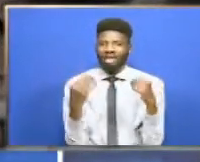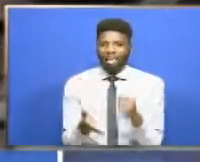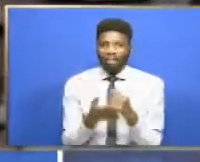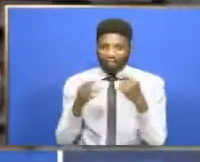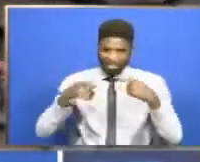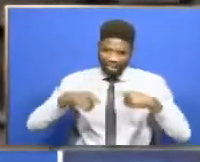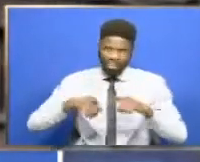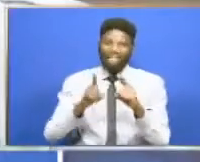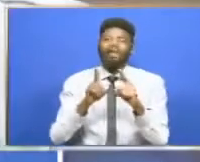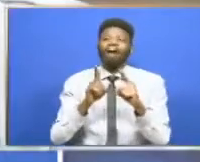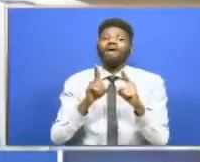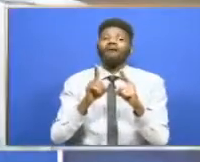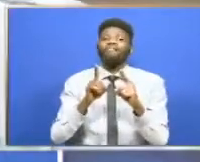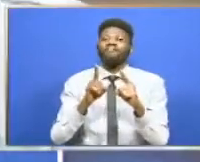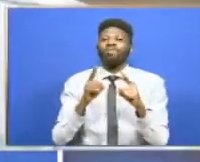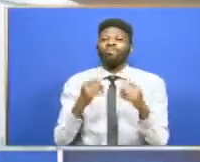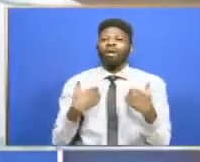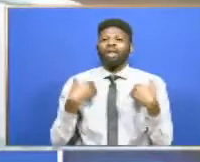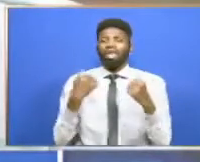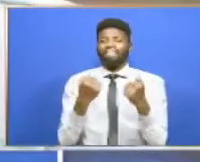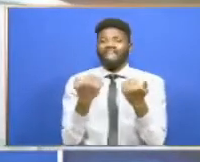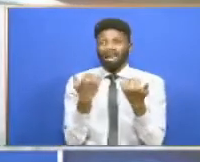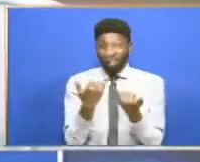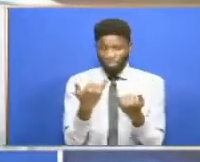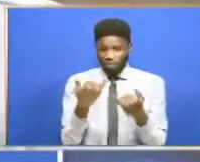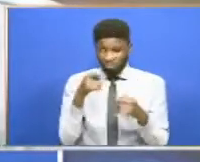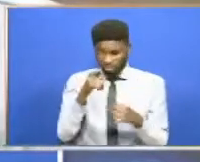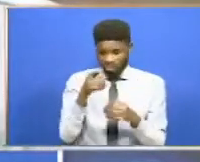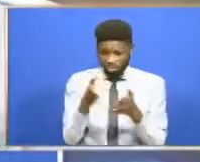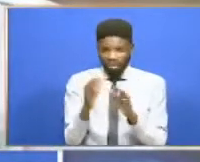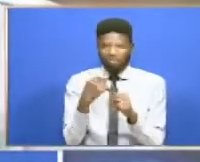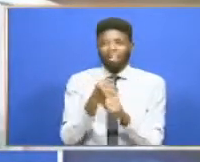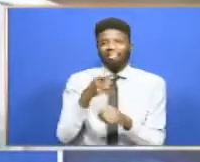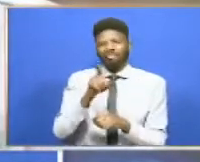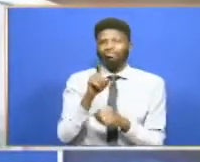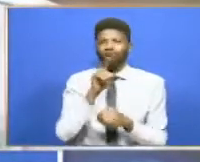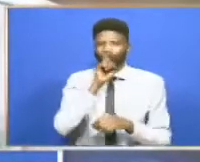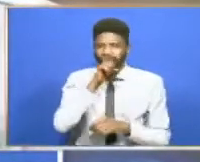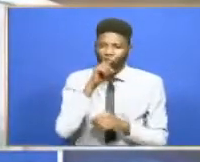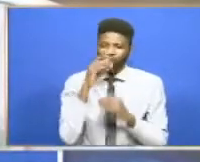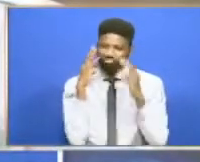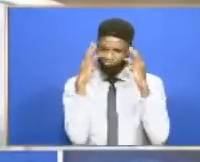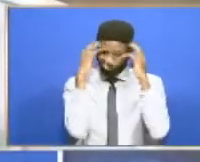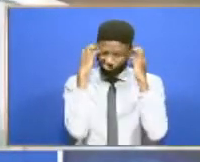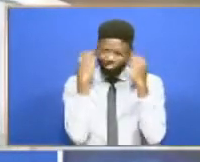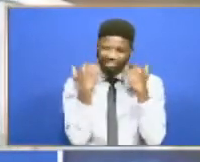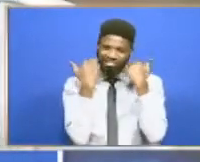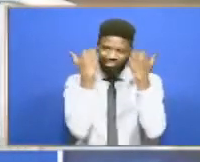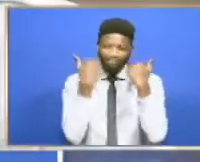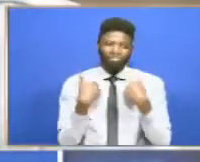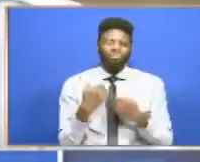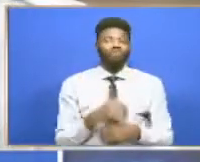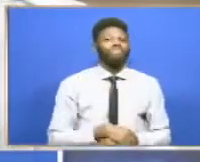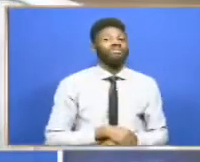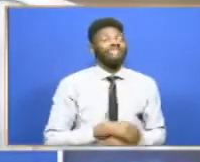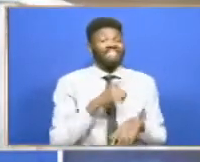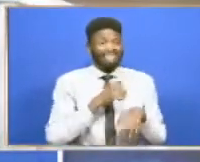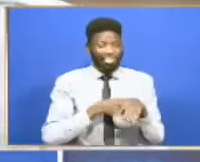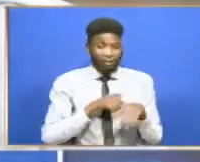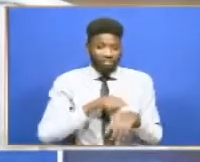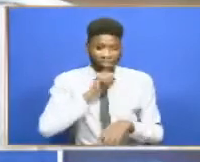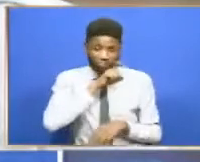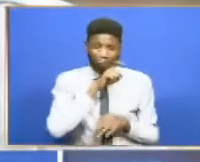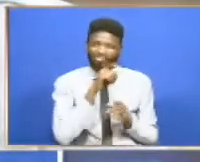ya dhiki. When you actually do place birds in such restricted confinements, then it